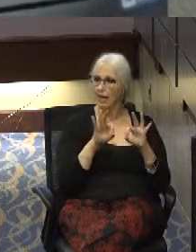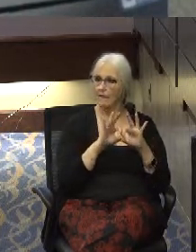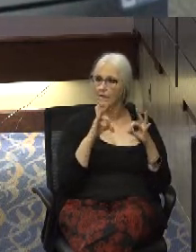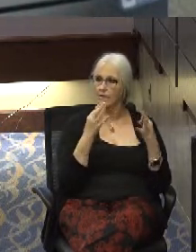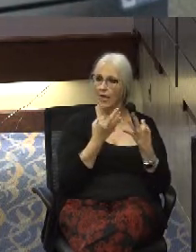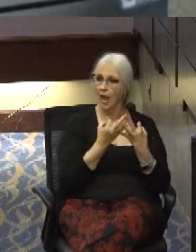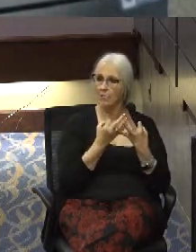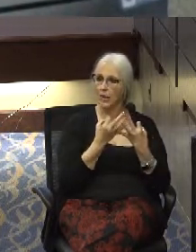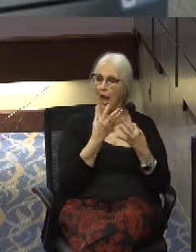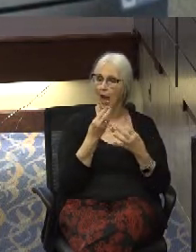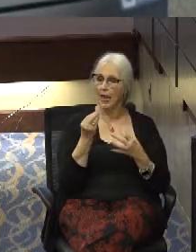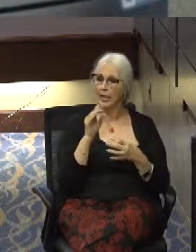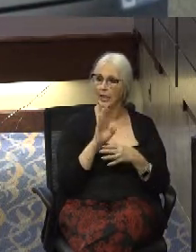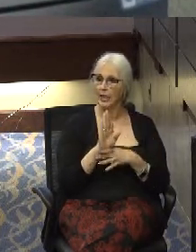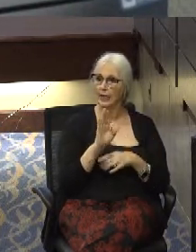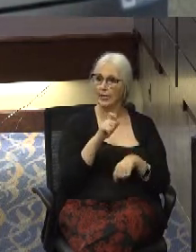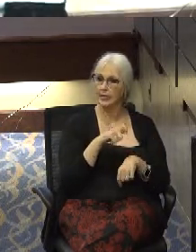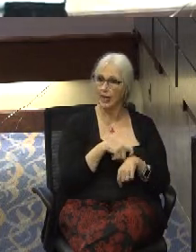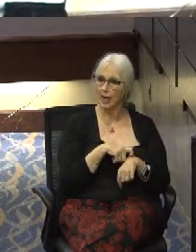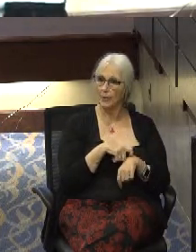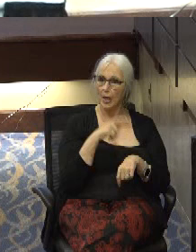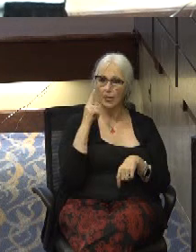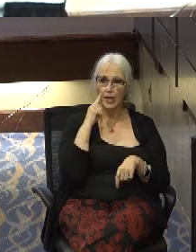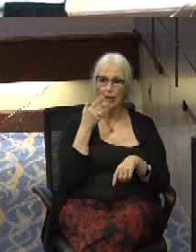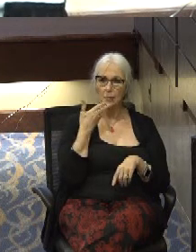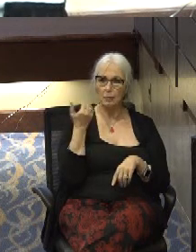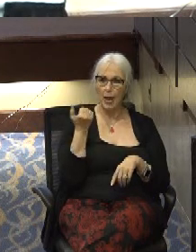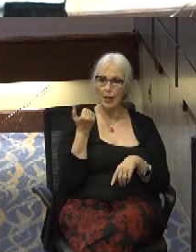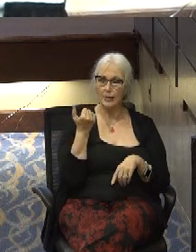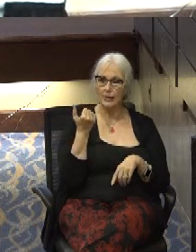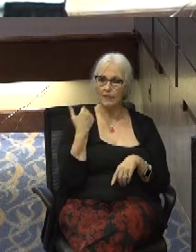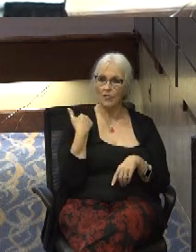family and his time, I think it'd be best for us to